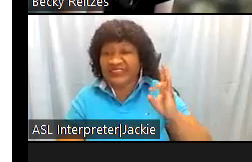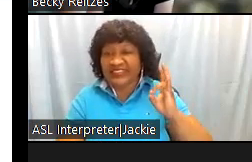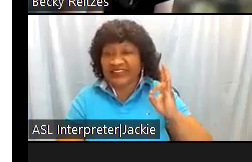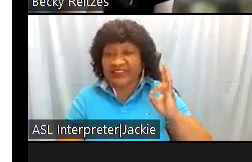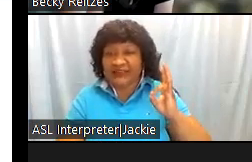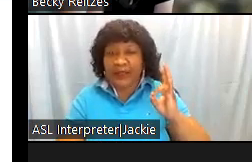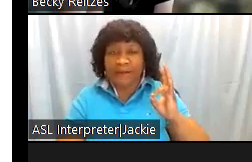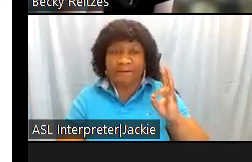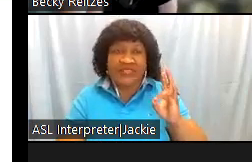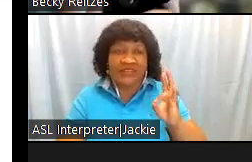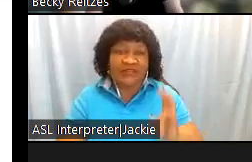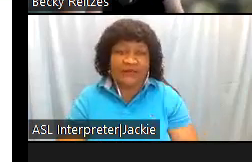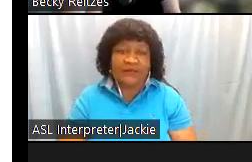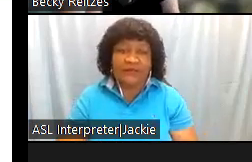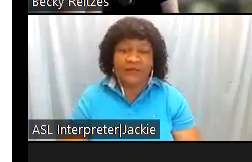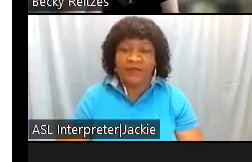All right.